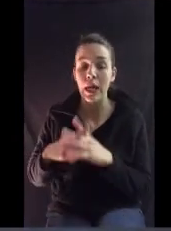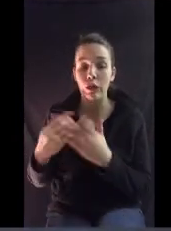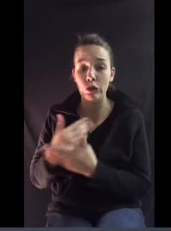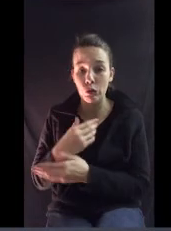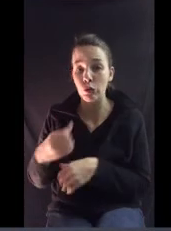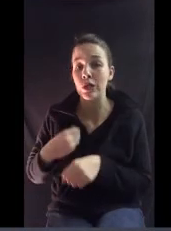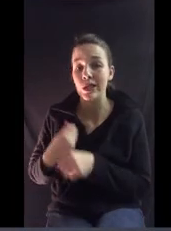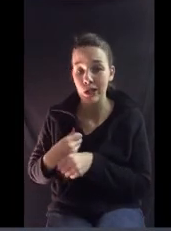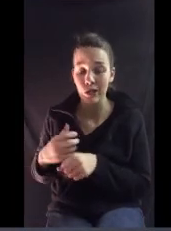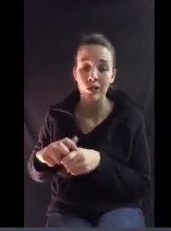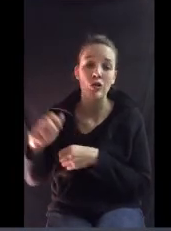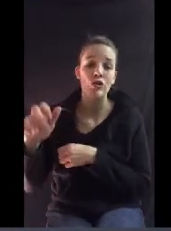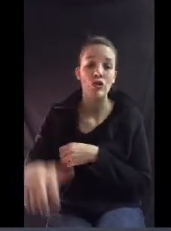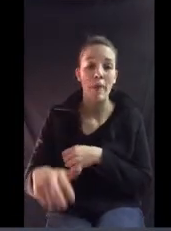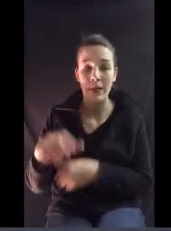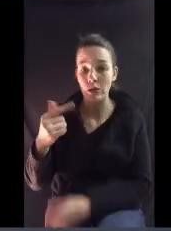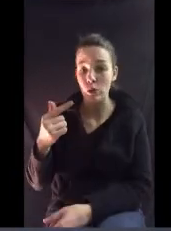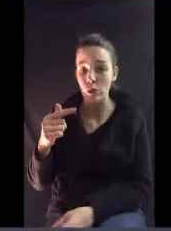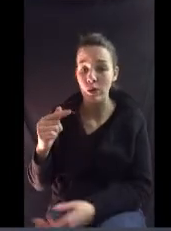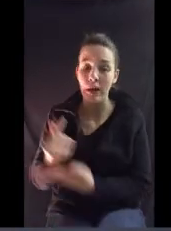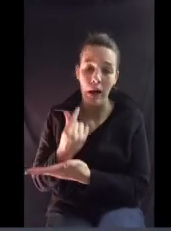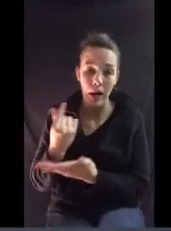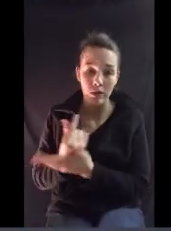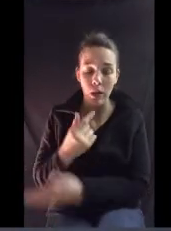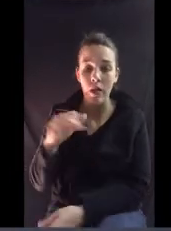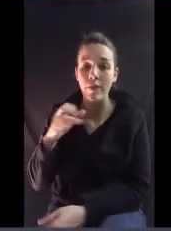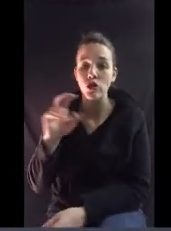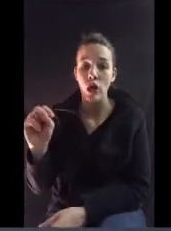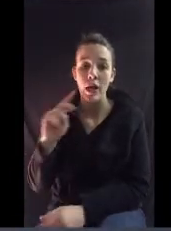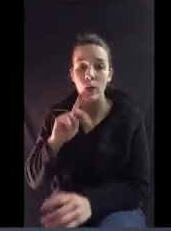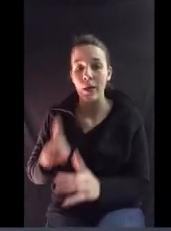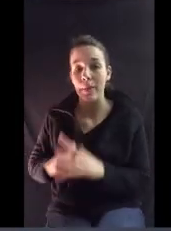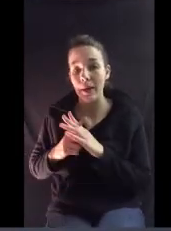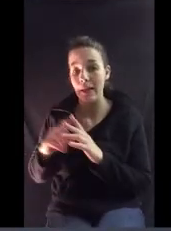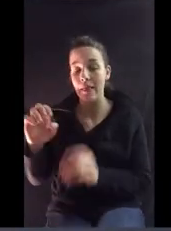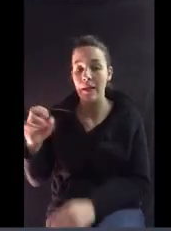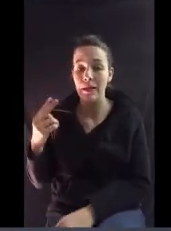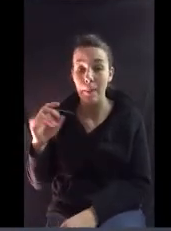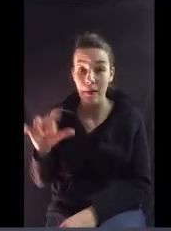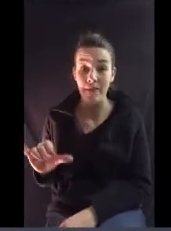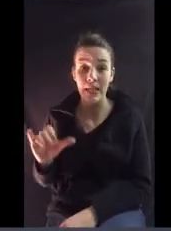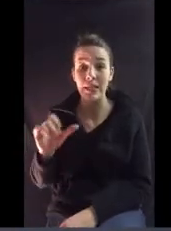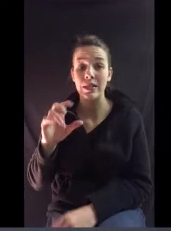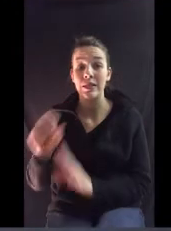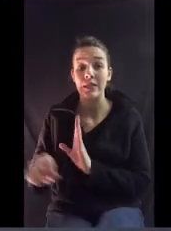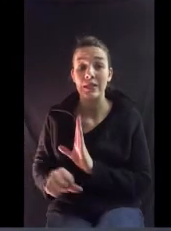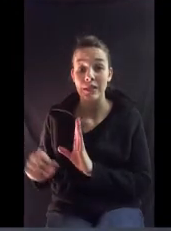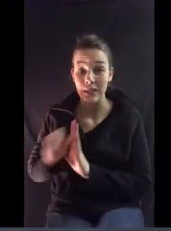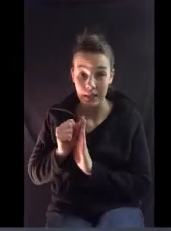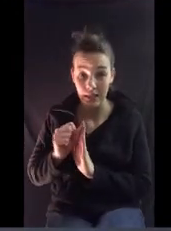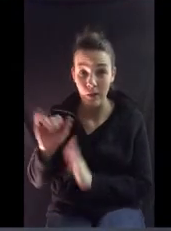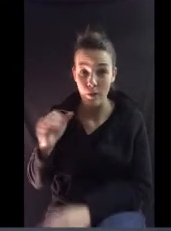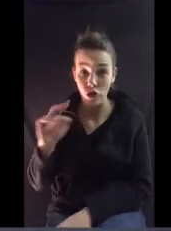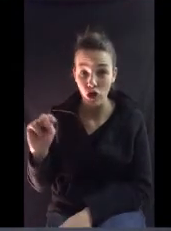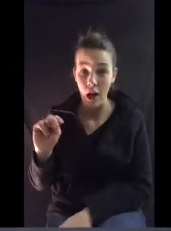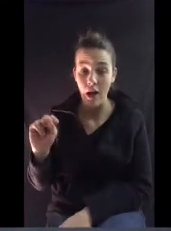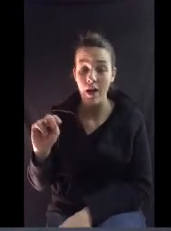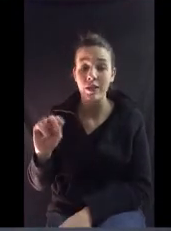forward as we begin our new year, and now we're jumping to the Gospel of John as we begin this Epiphany